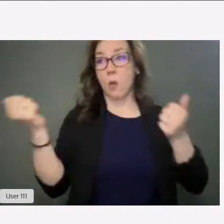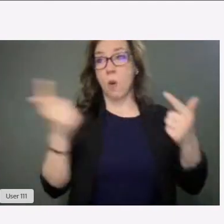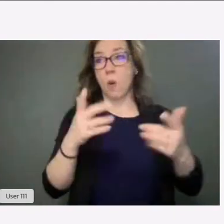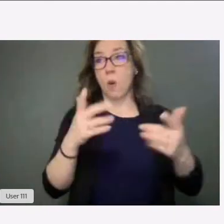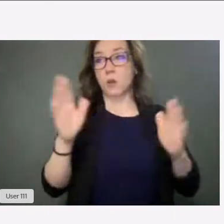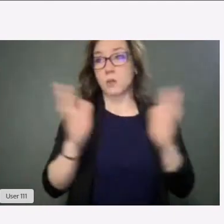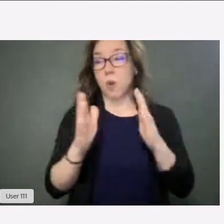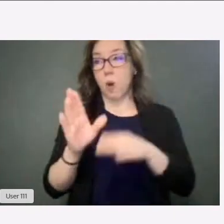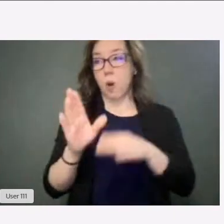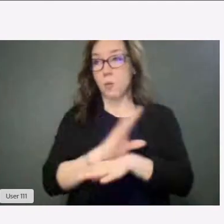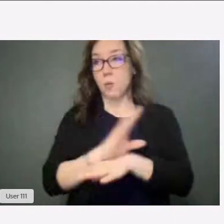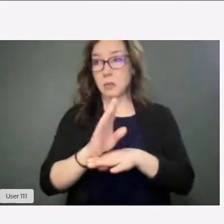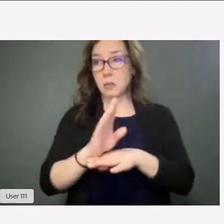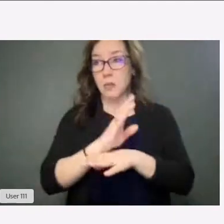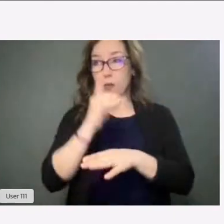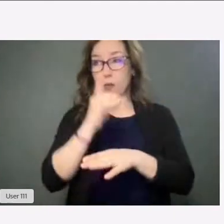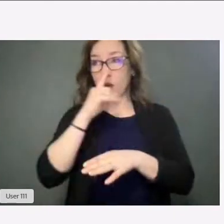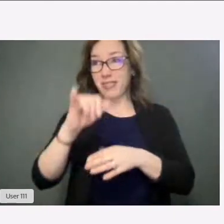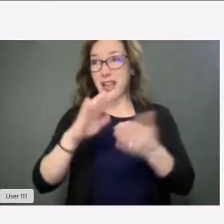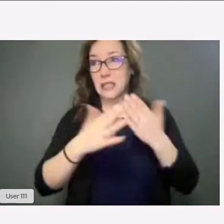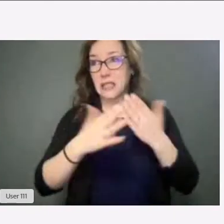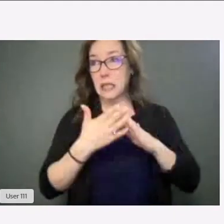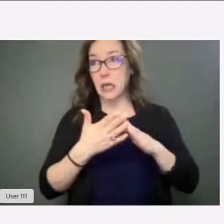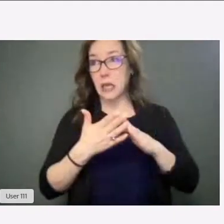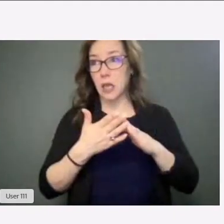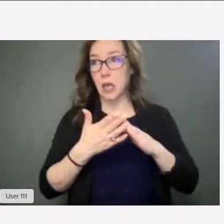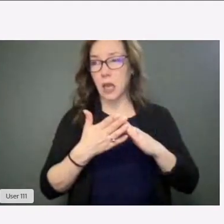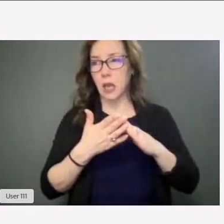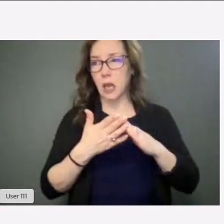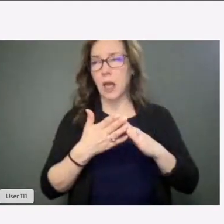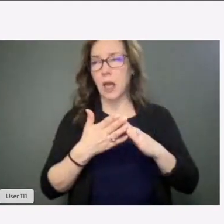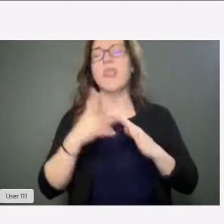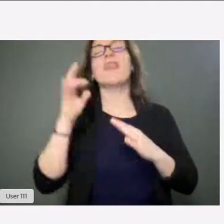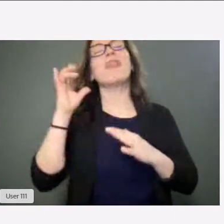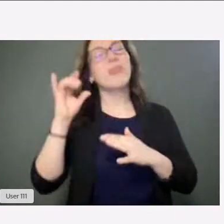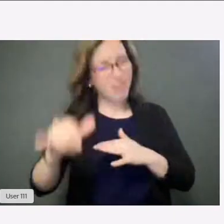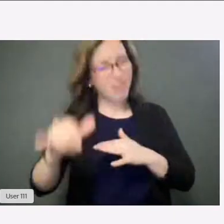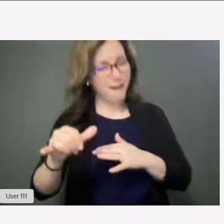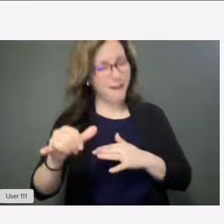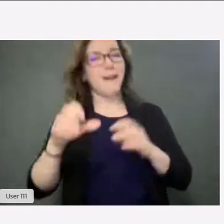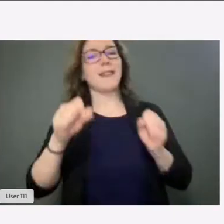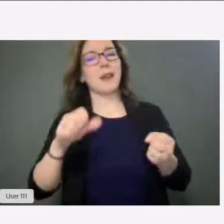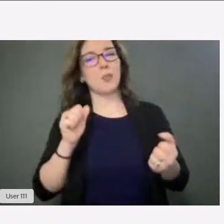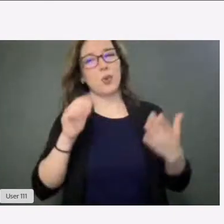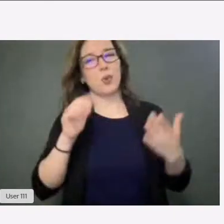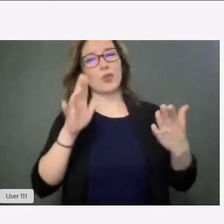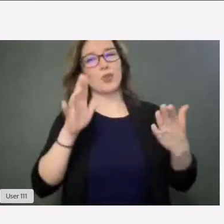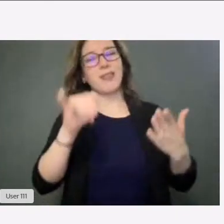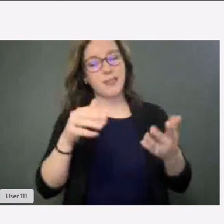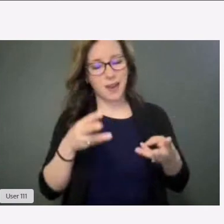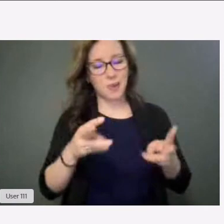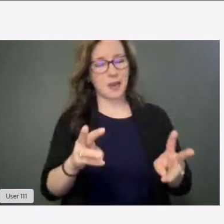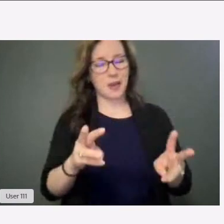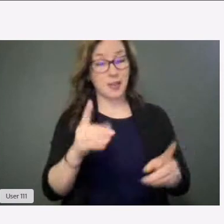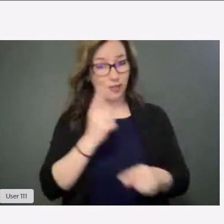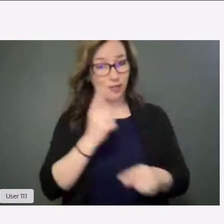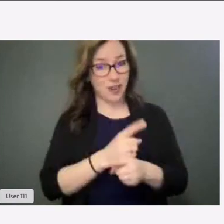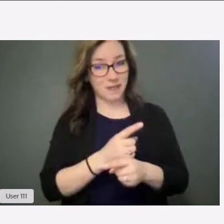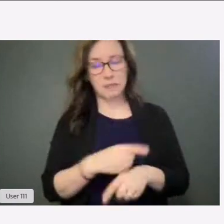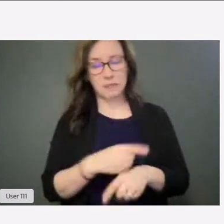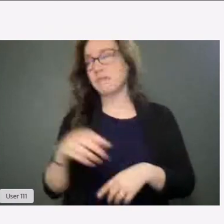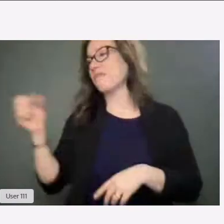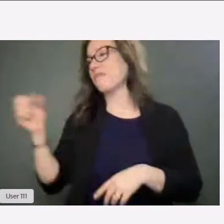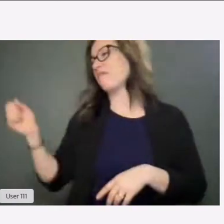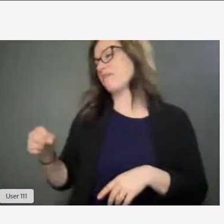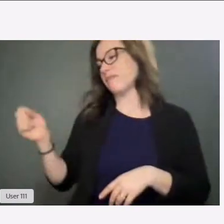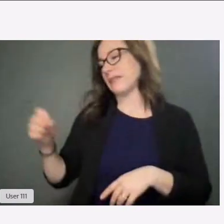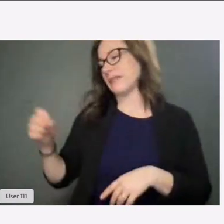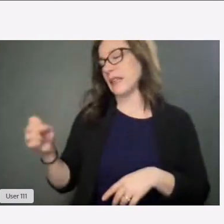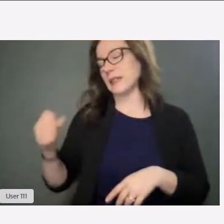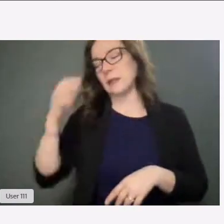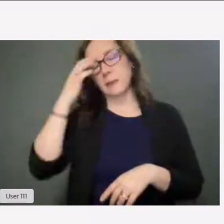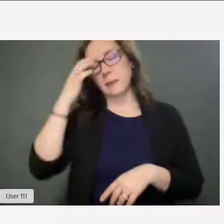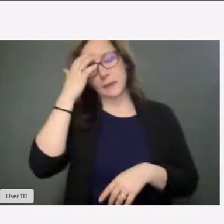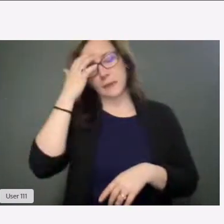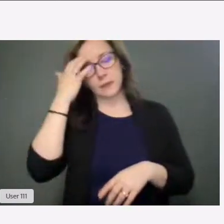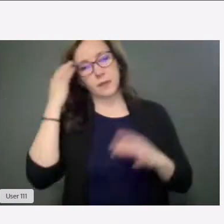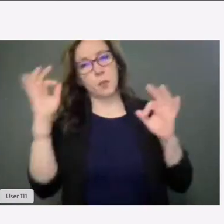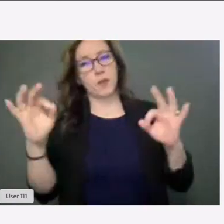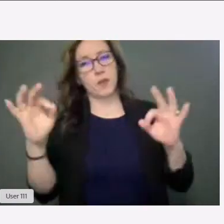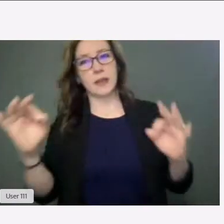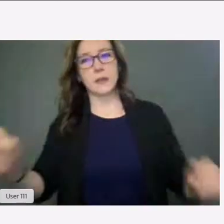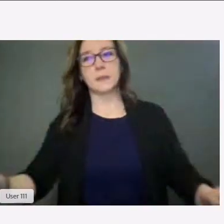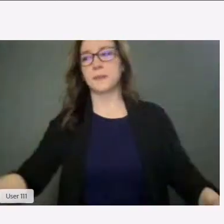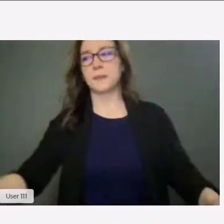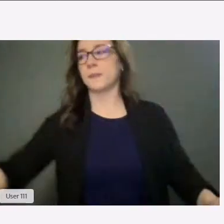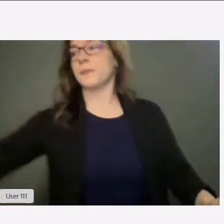small businesses in that municipality, that's kind of more of the direction we'd be looking to go with this, correct? Yes. Okay,